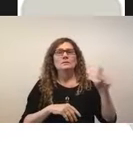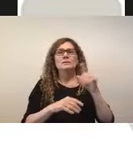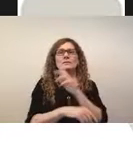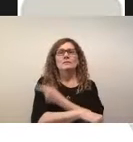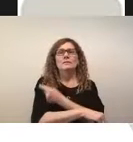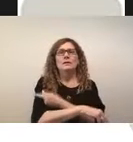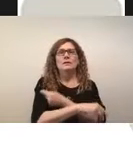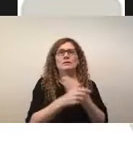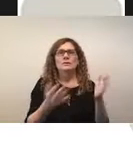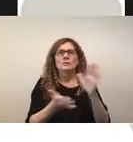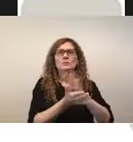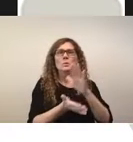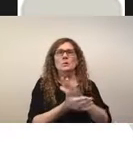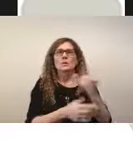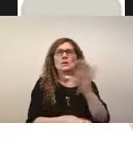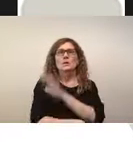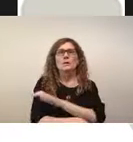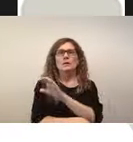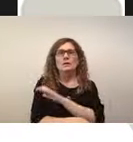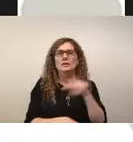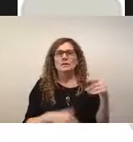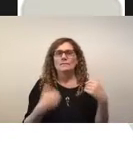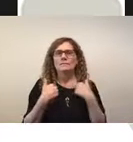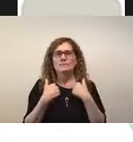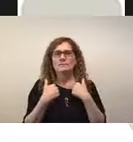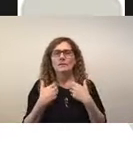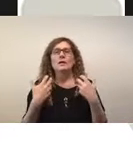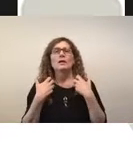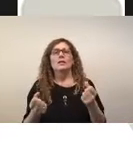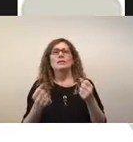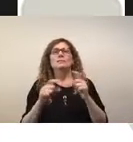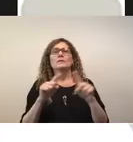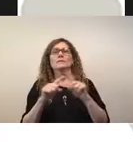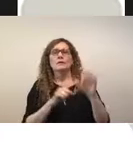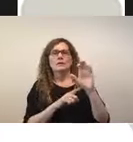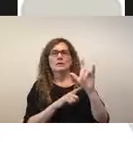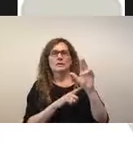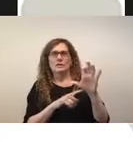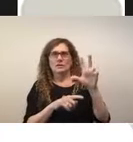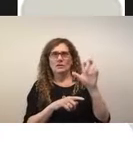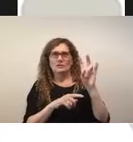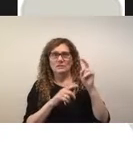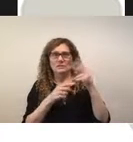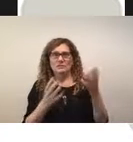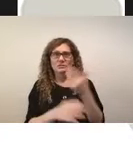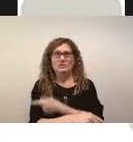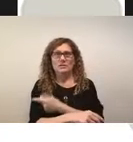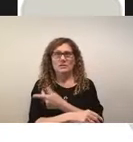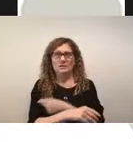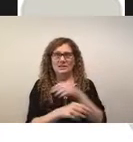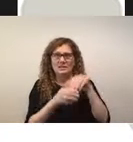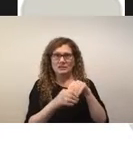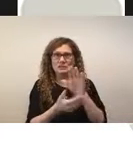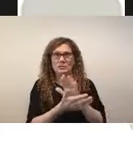the health department has distributed 382 doses of vaccines at these sites. We want to continue to vaccinate as many